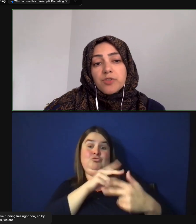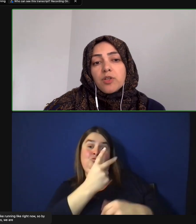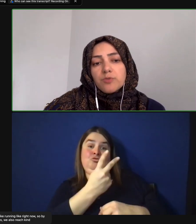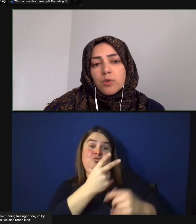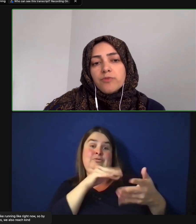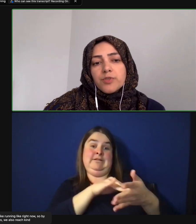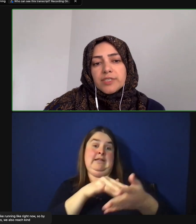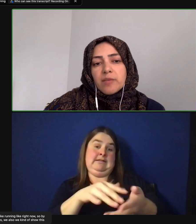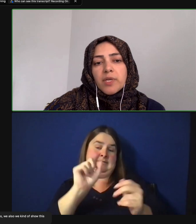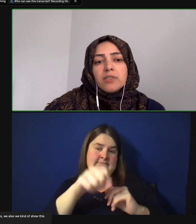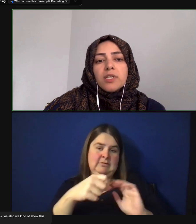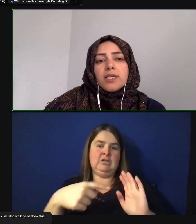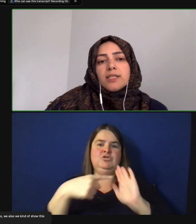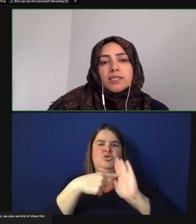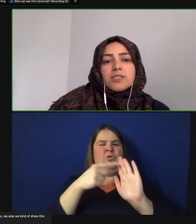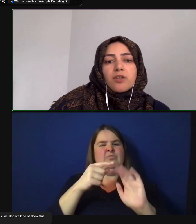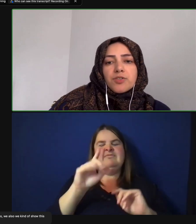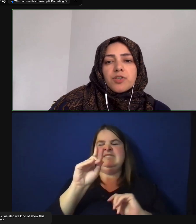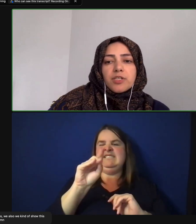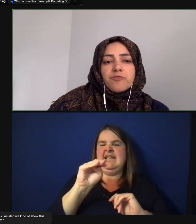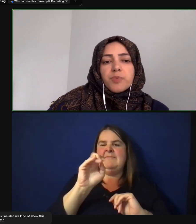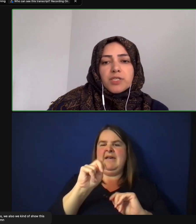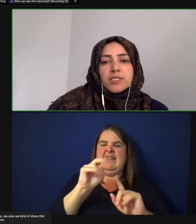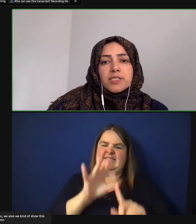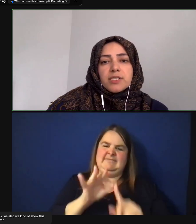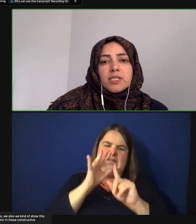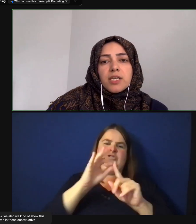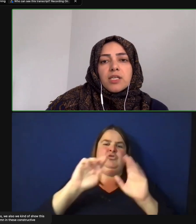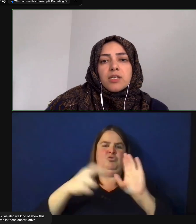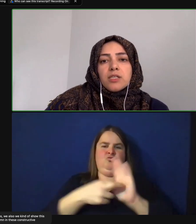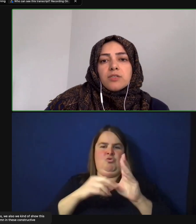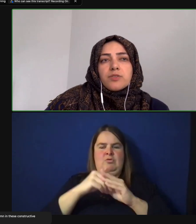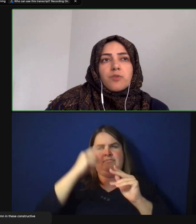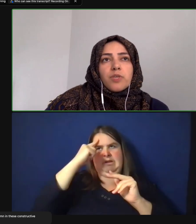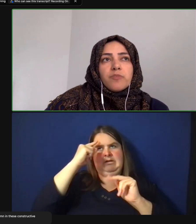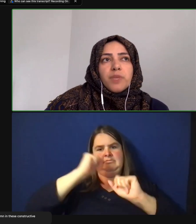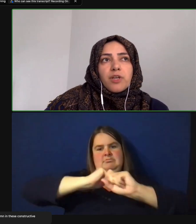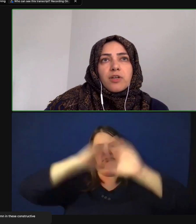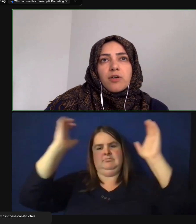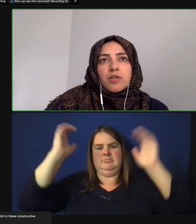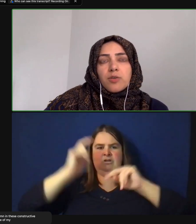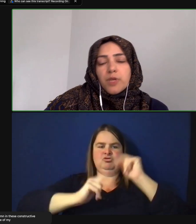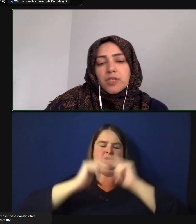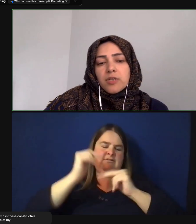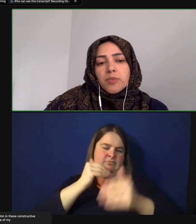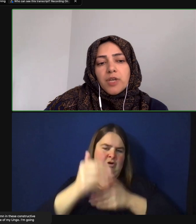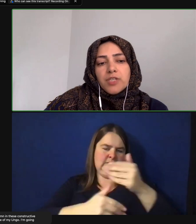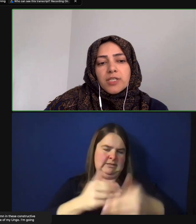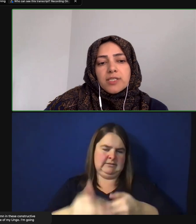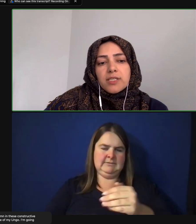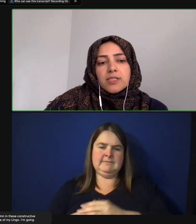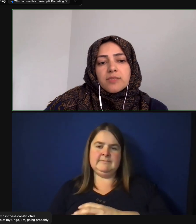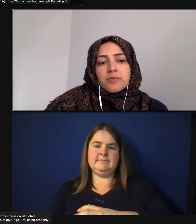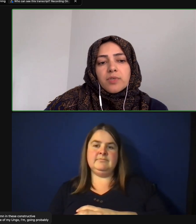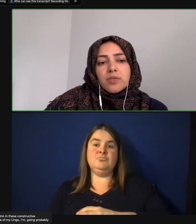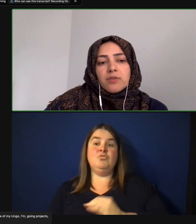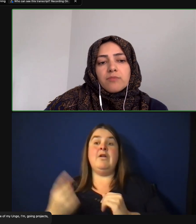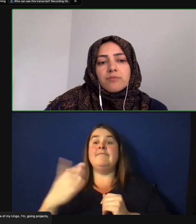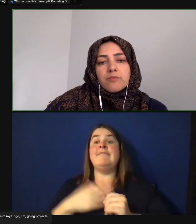the spatial role for DMN in these constructive processes. So one of my ongoing projects